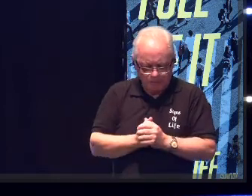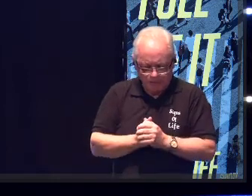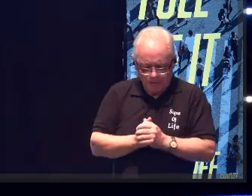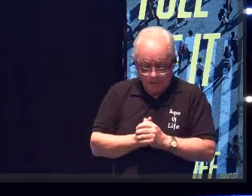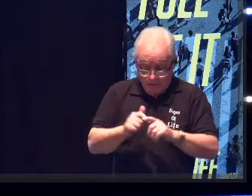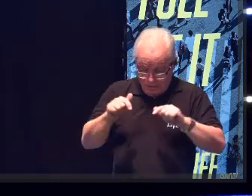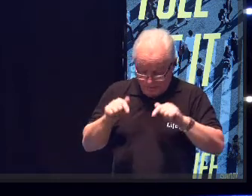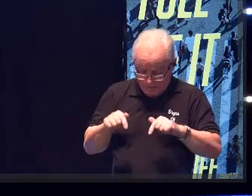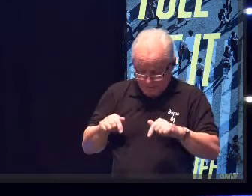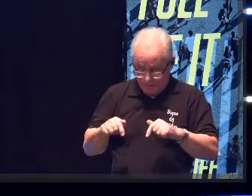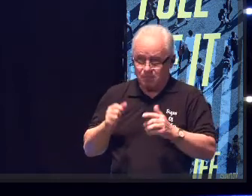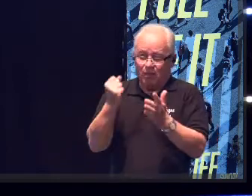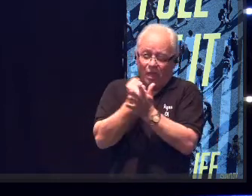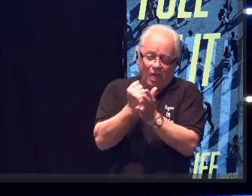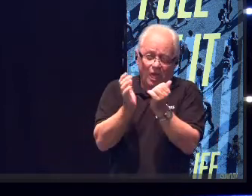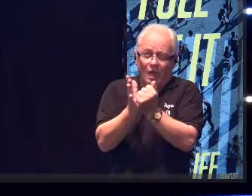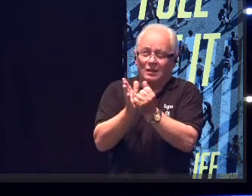This was his final test.